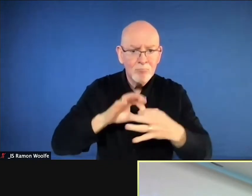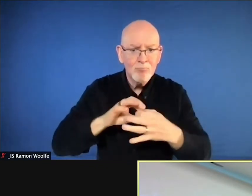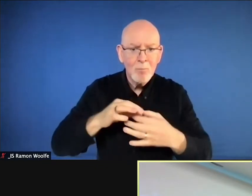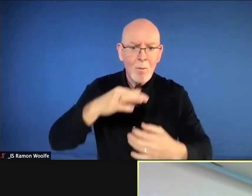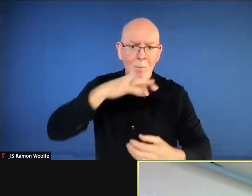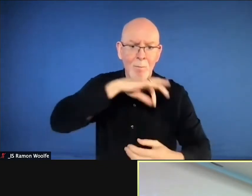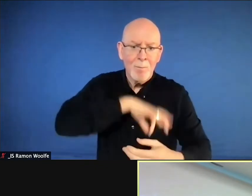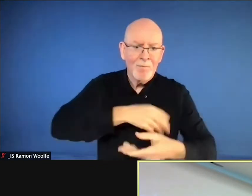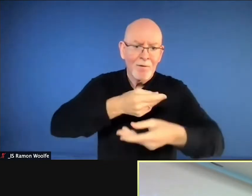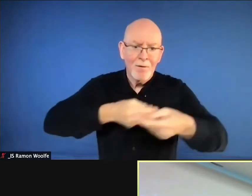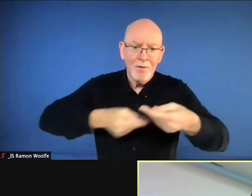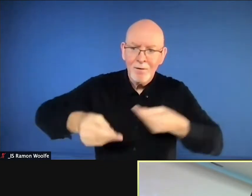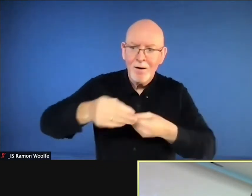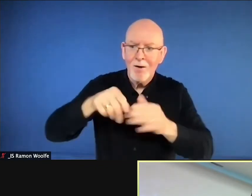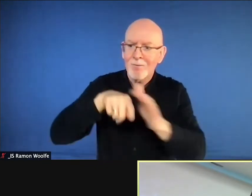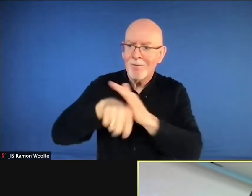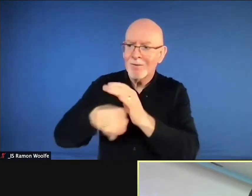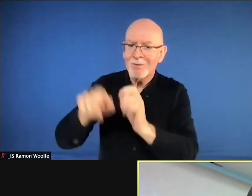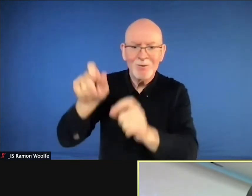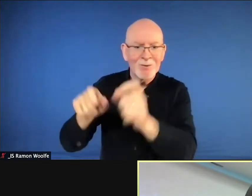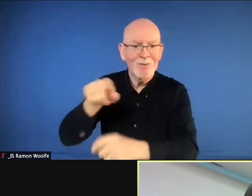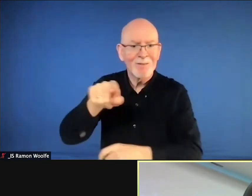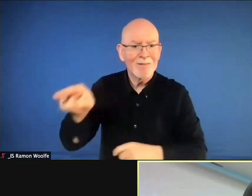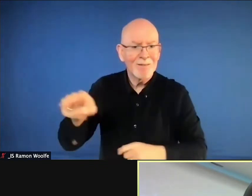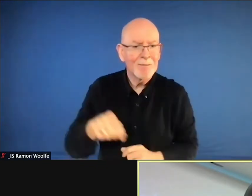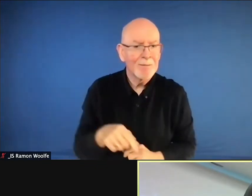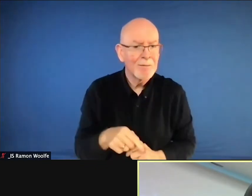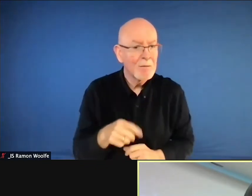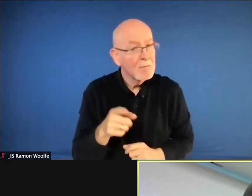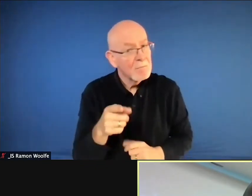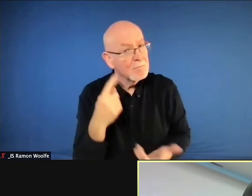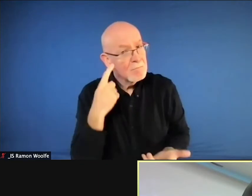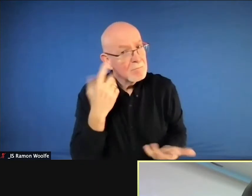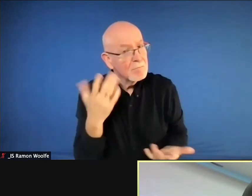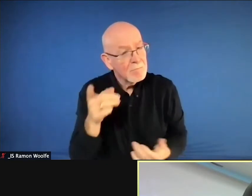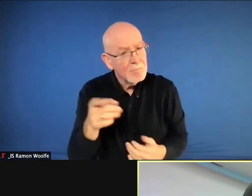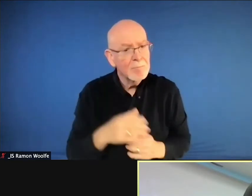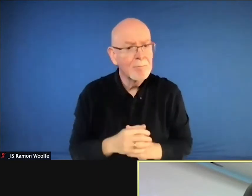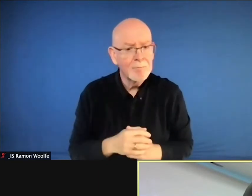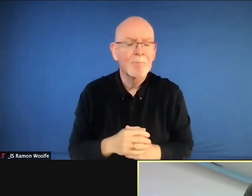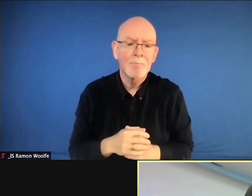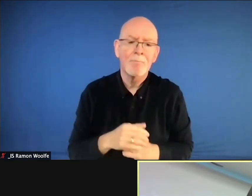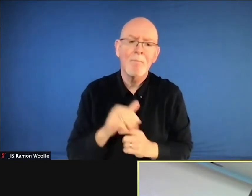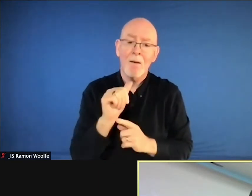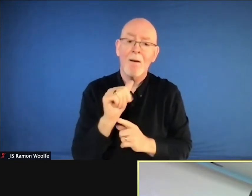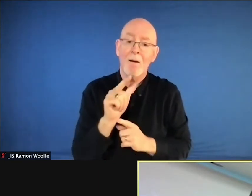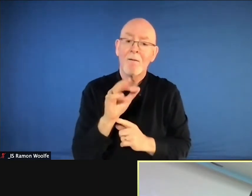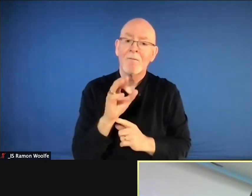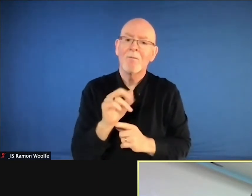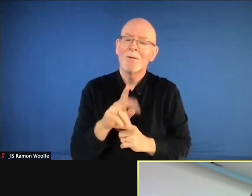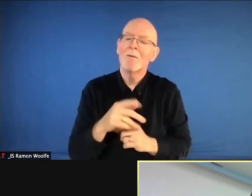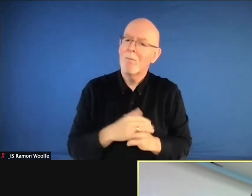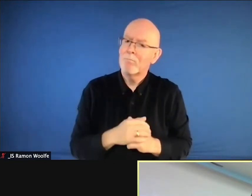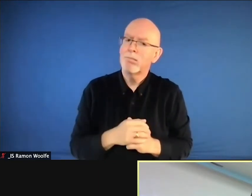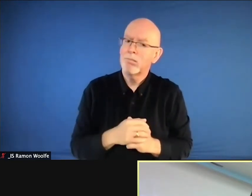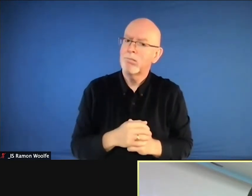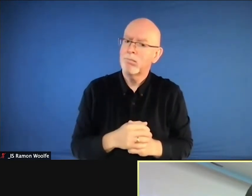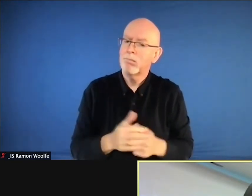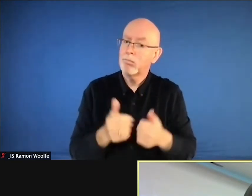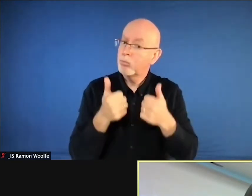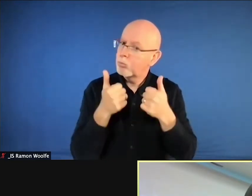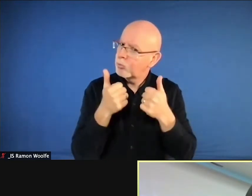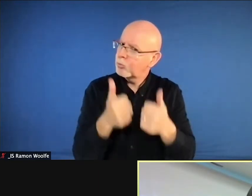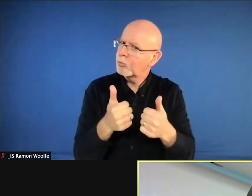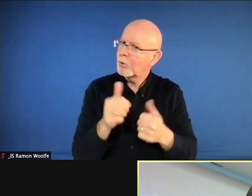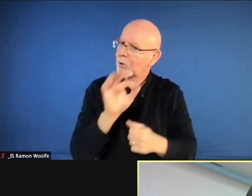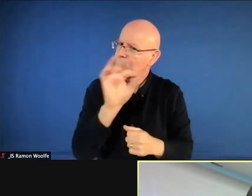one probably do no harm is kind of across many disciplines. I'm an anthropologist, and that's also part